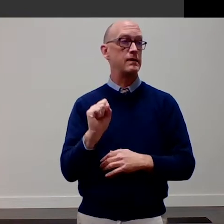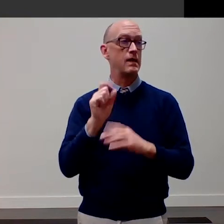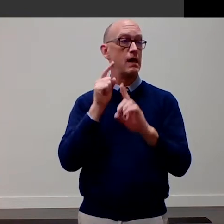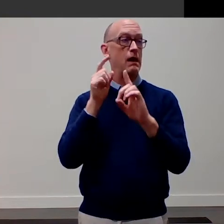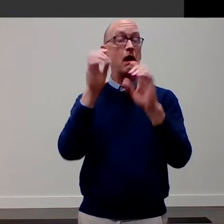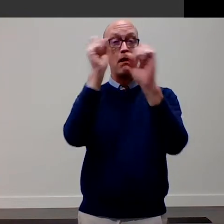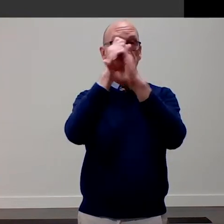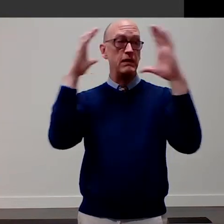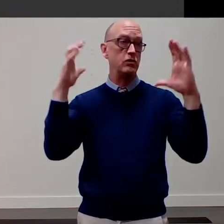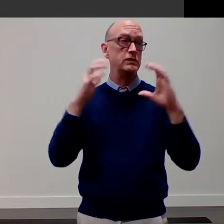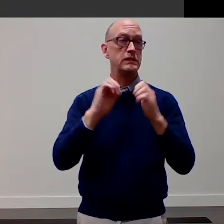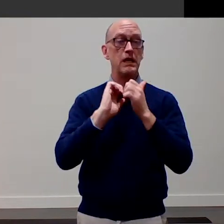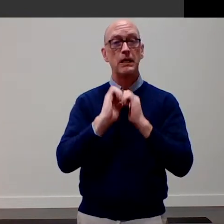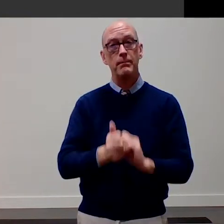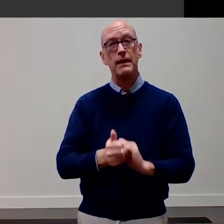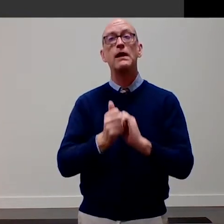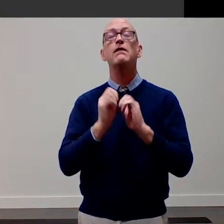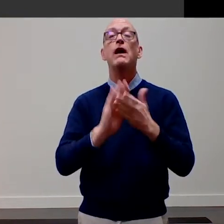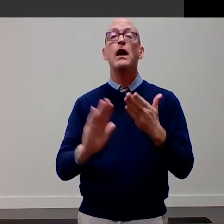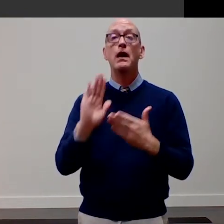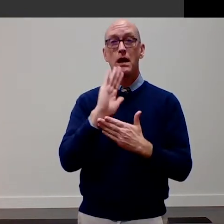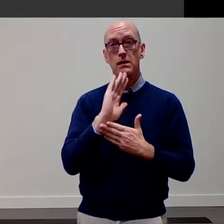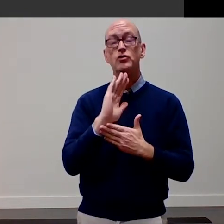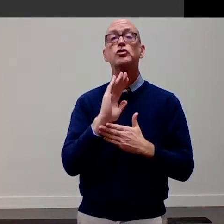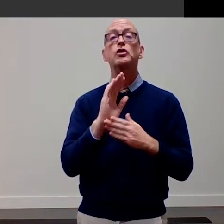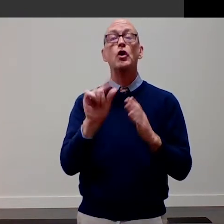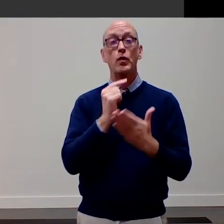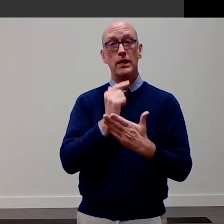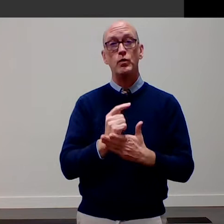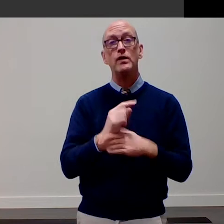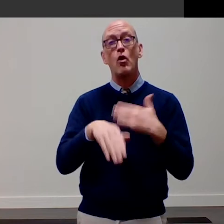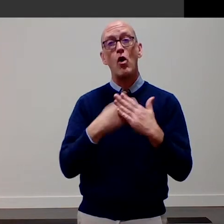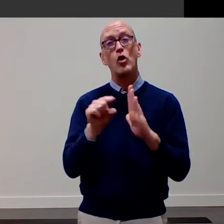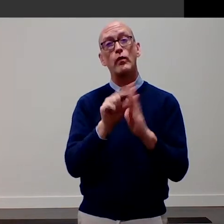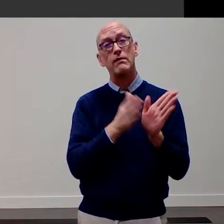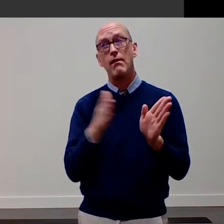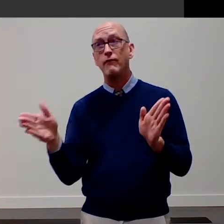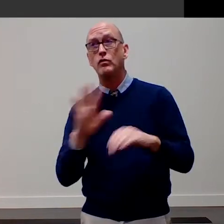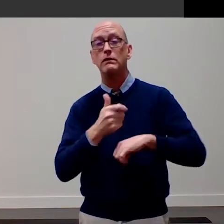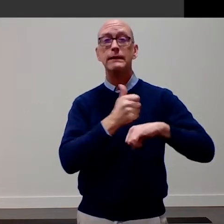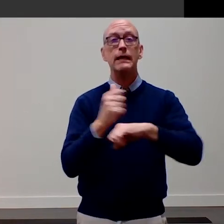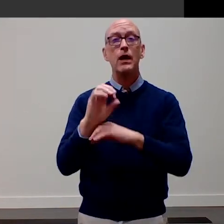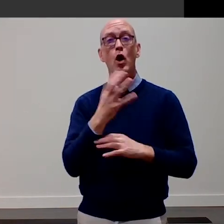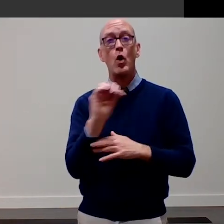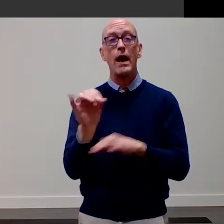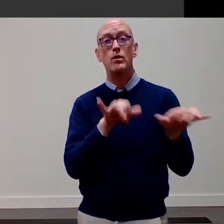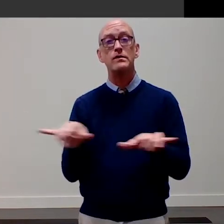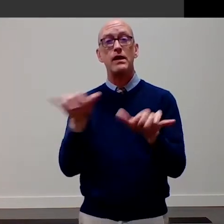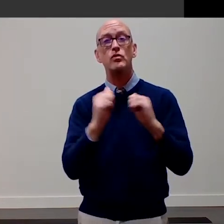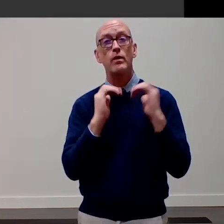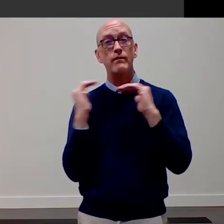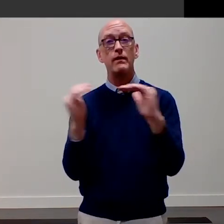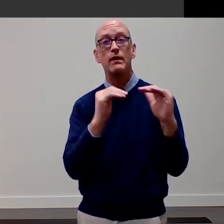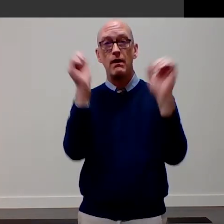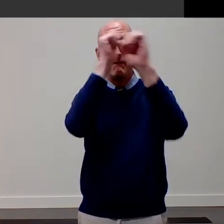produce competitive college and career-ready graduates through a rigorous curriculum across all grade levels by implementing Ohio New Learning Standard with fidelity. Our